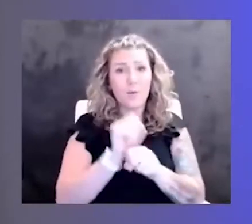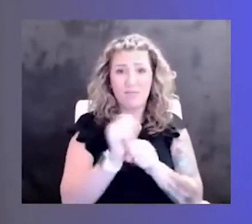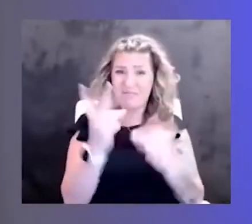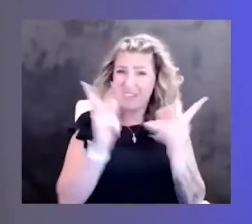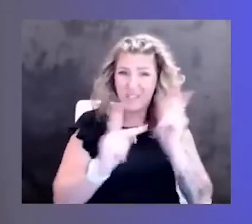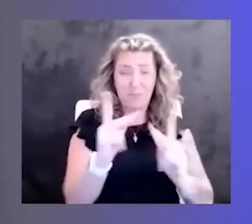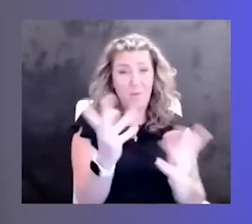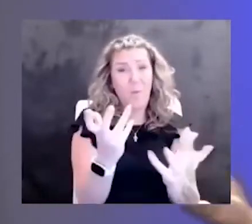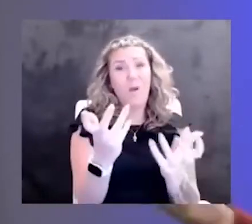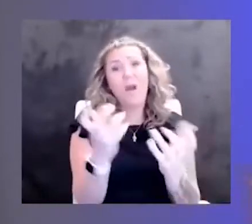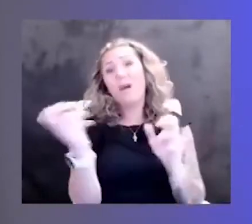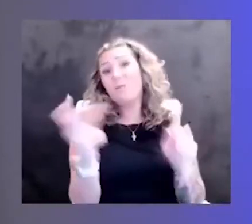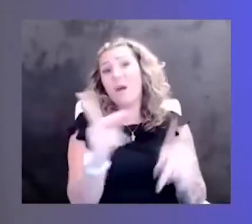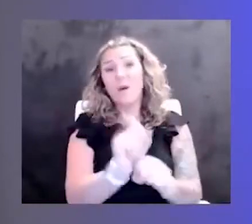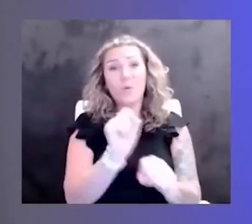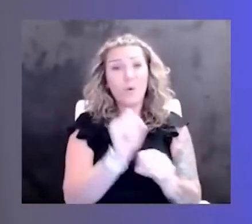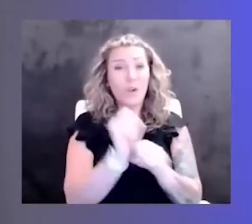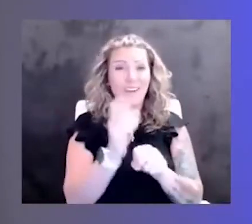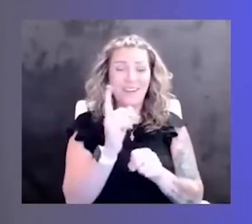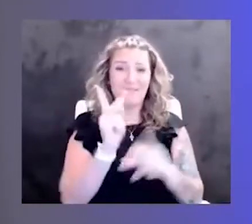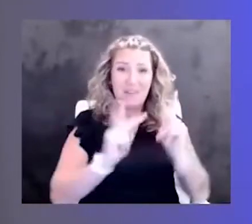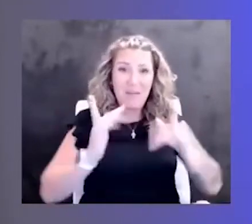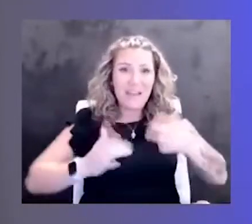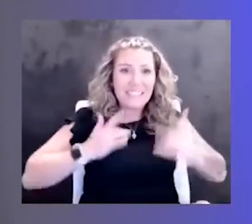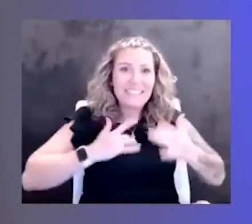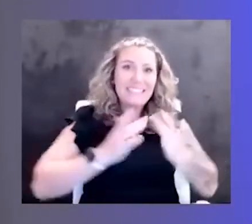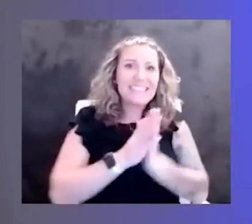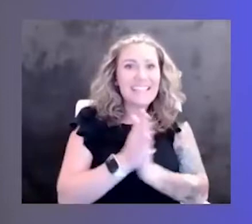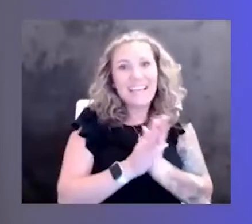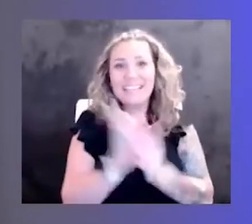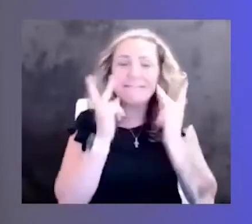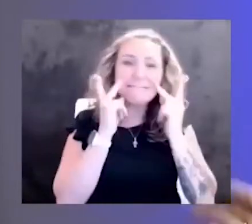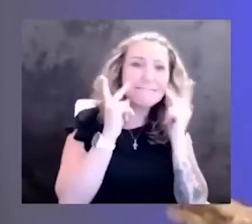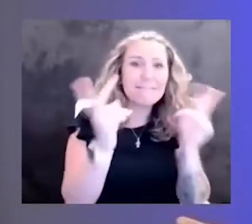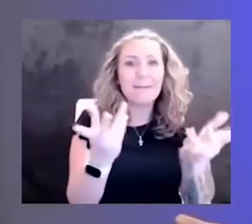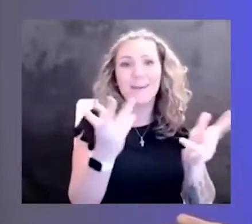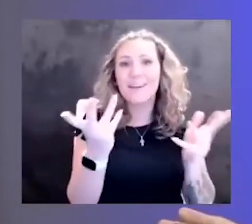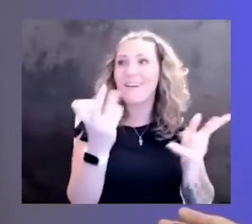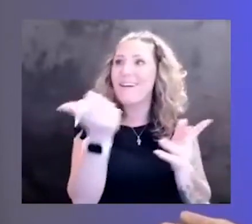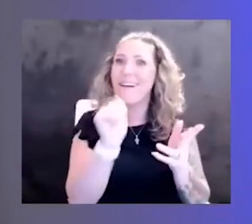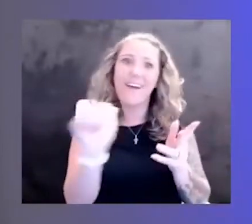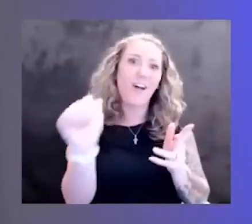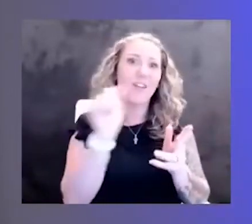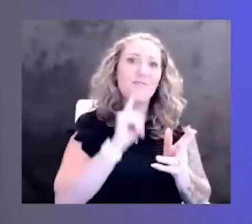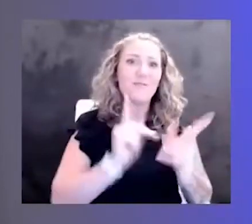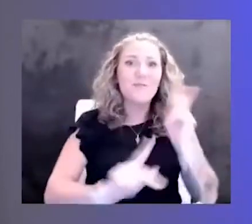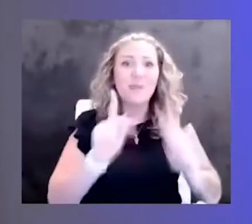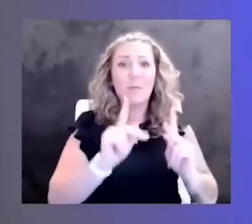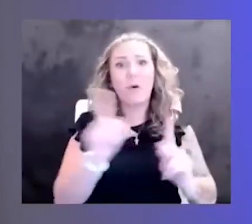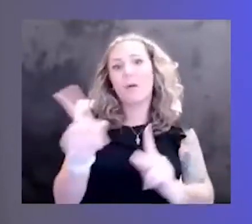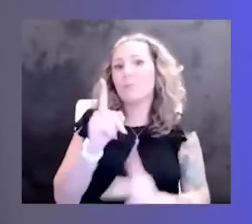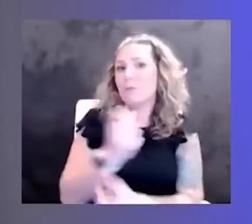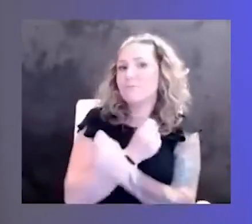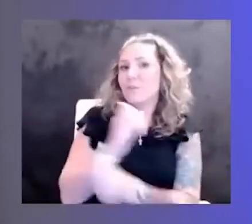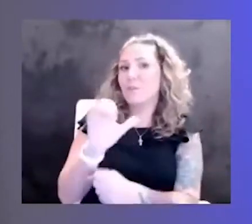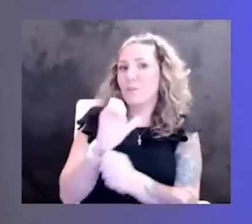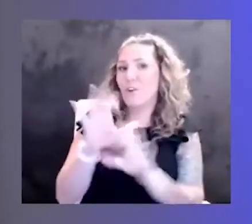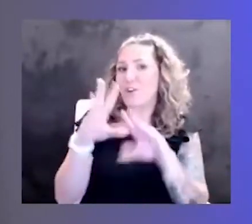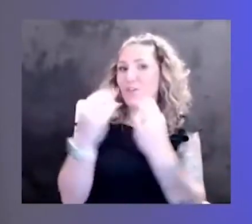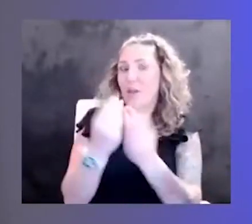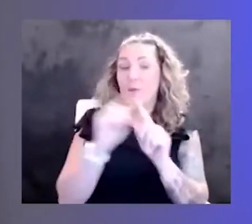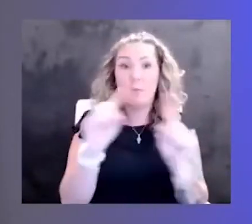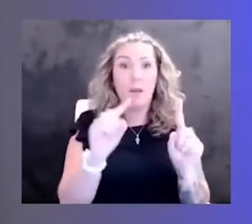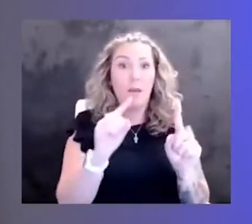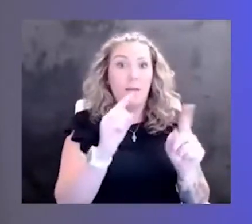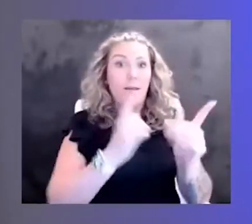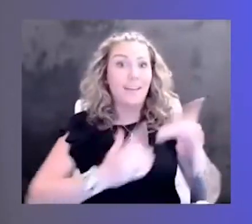People are, I think, excited to see other humans, not that they don't love their families, but excited to see other humans in real